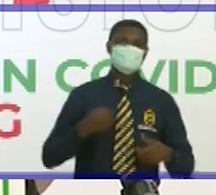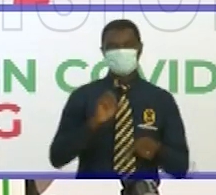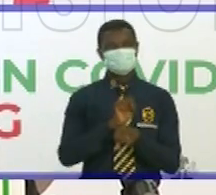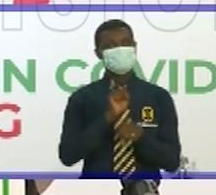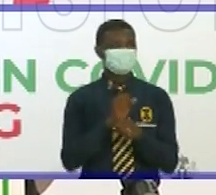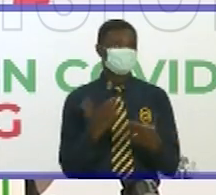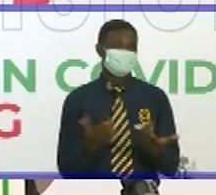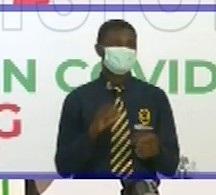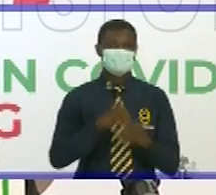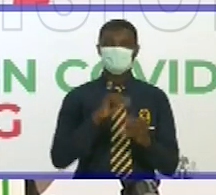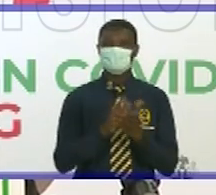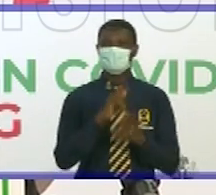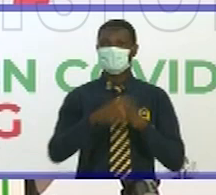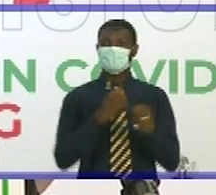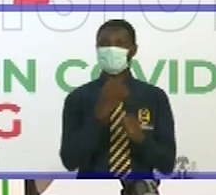ile iwosan be